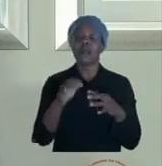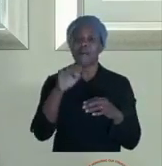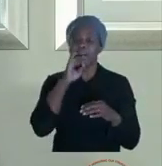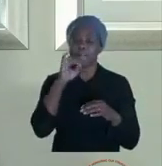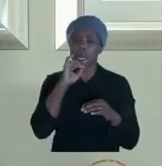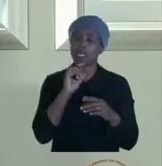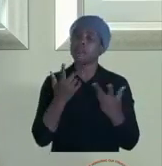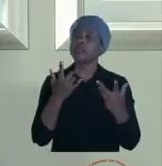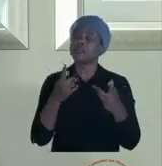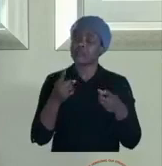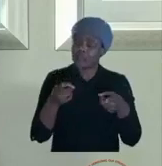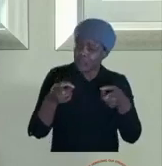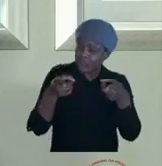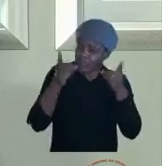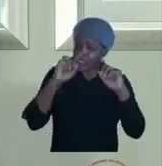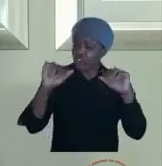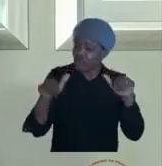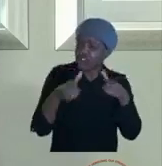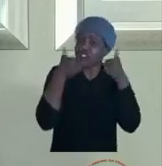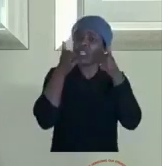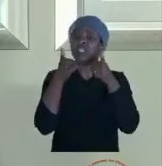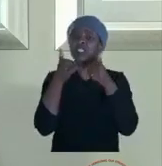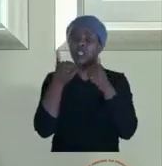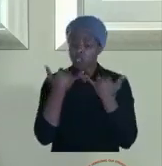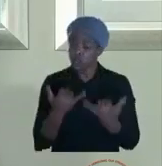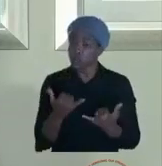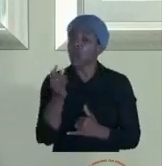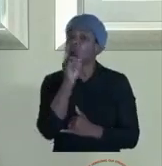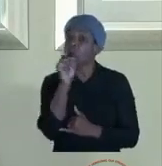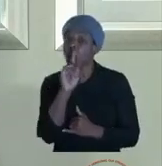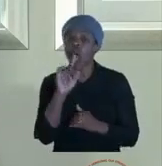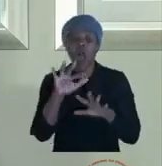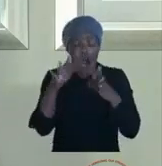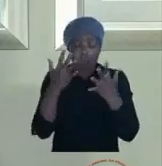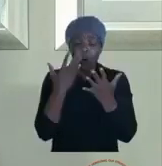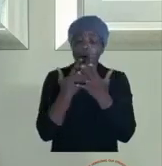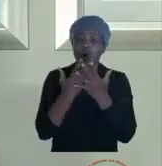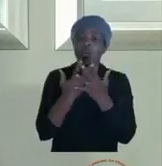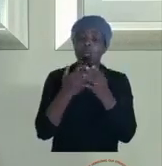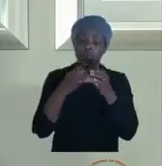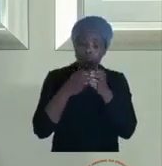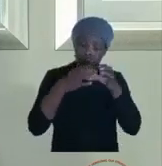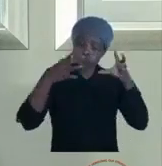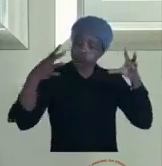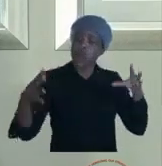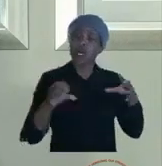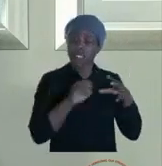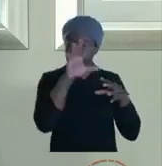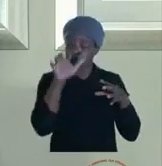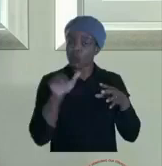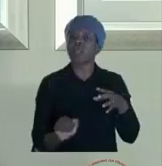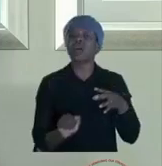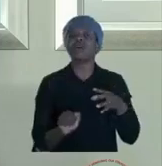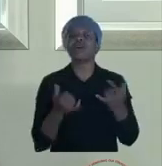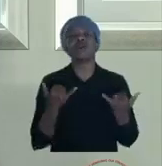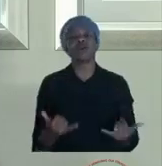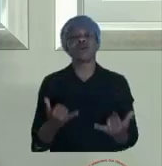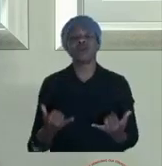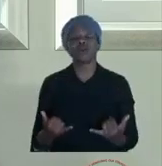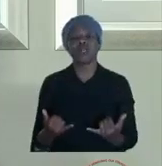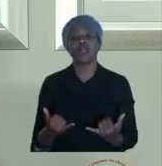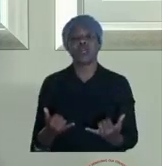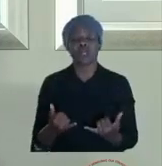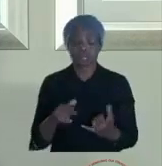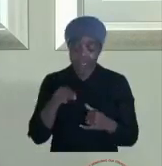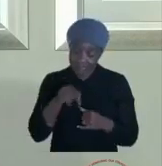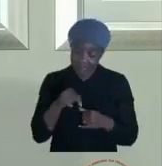greatest challenge confronting our youth today is how to grow South Africa in the midst of COVID-19 economic